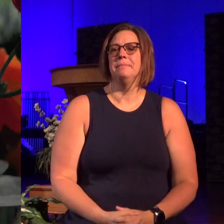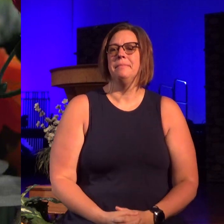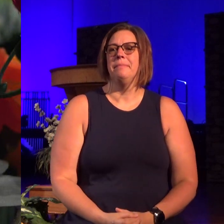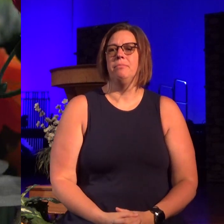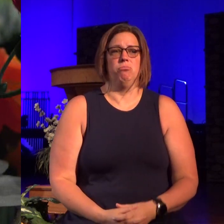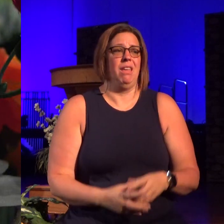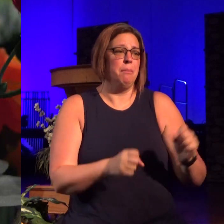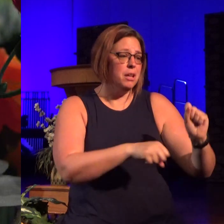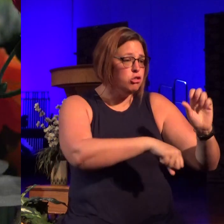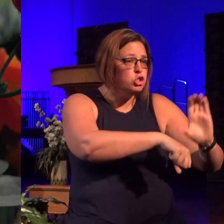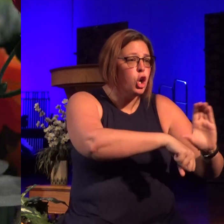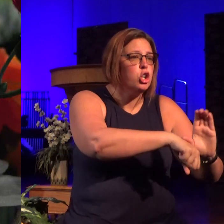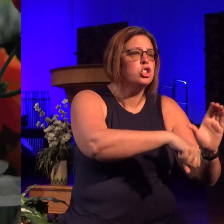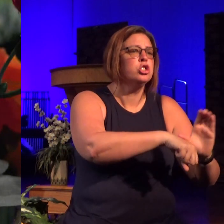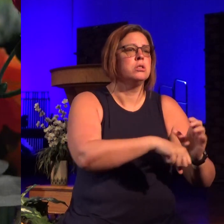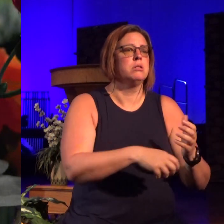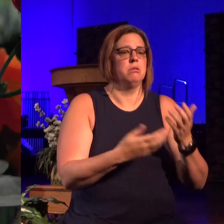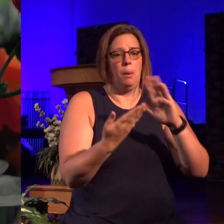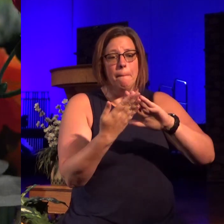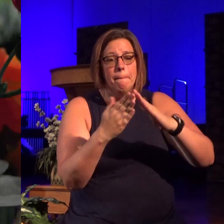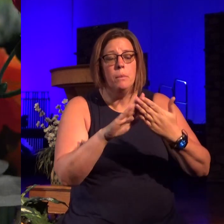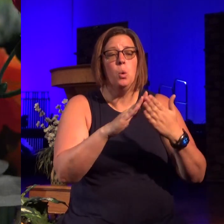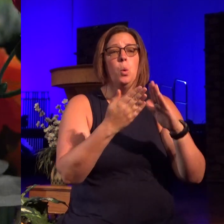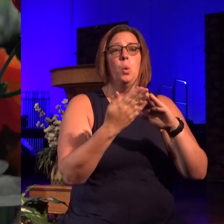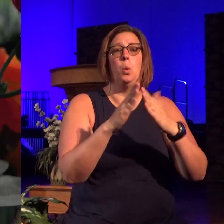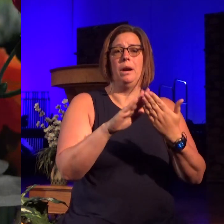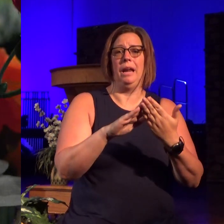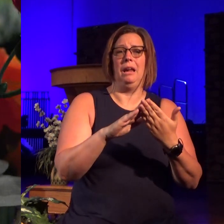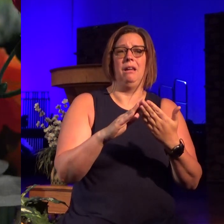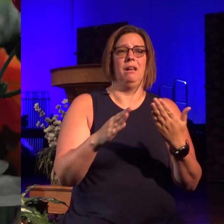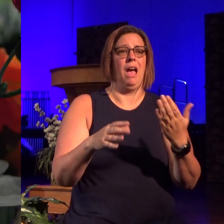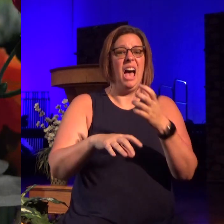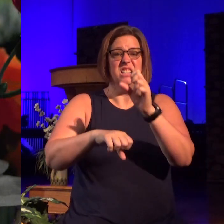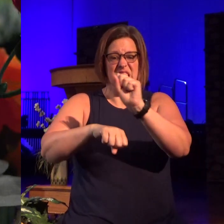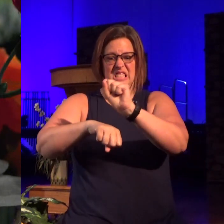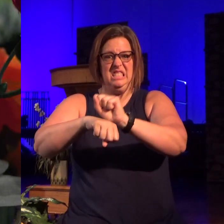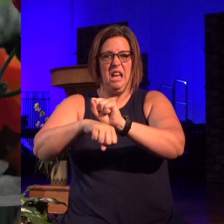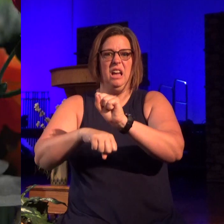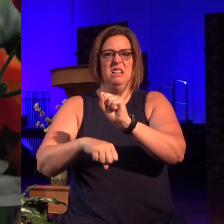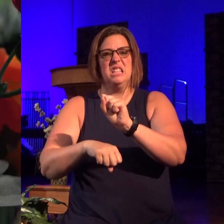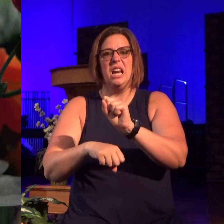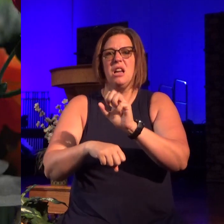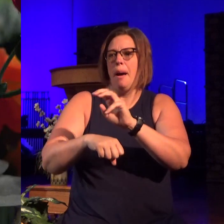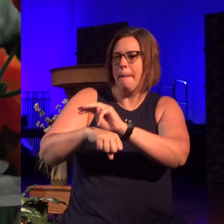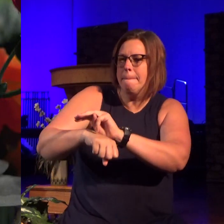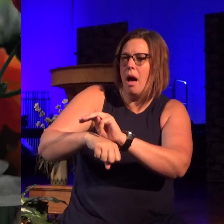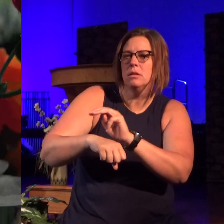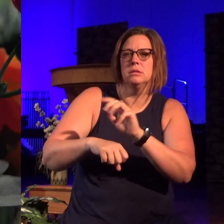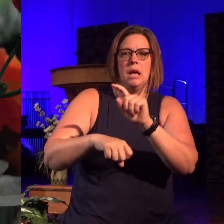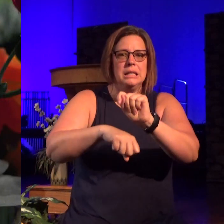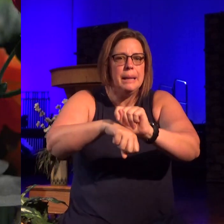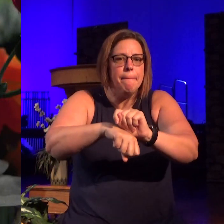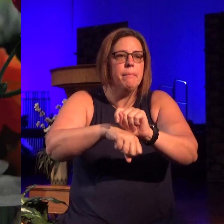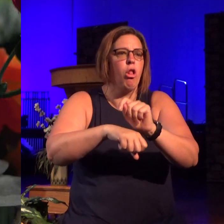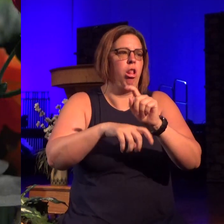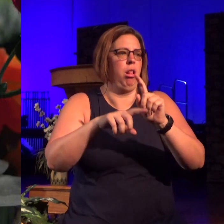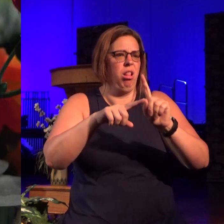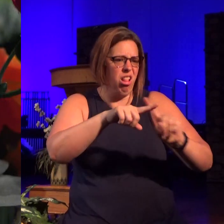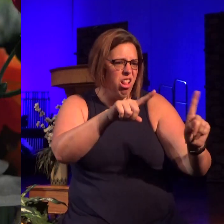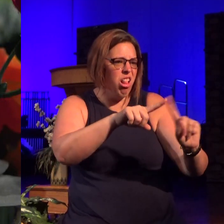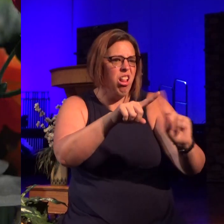Be it in church community, in synagogues, mosques,